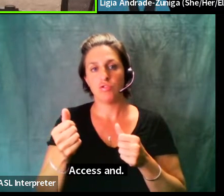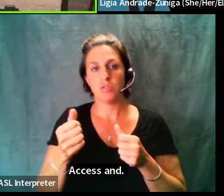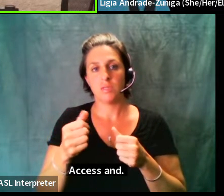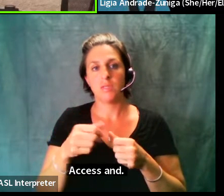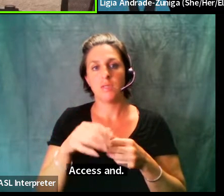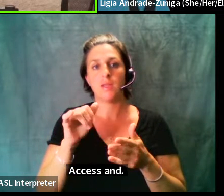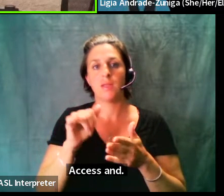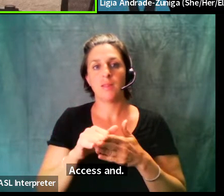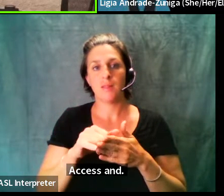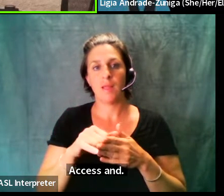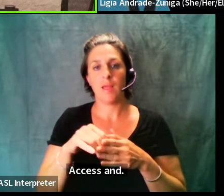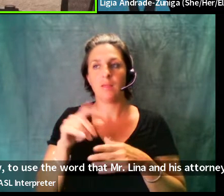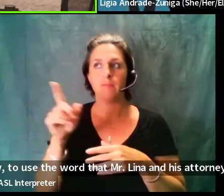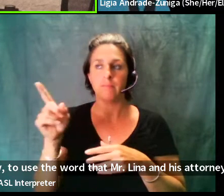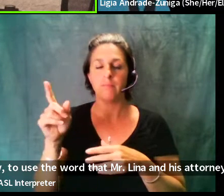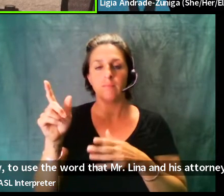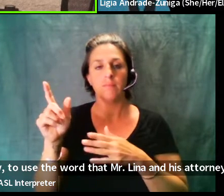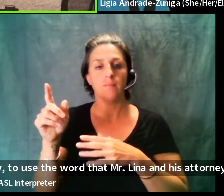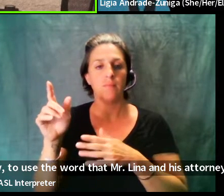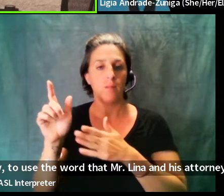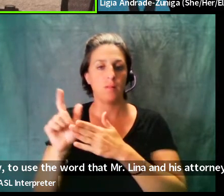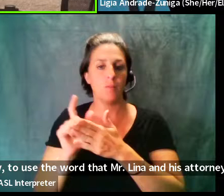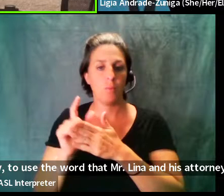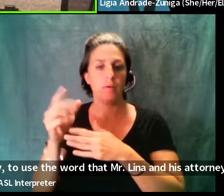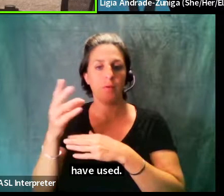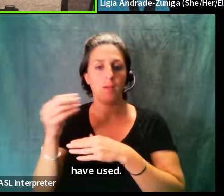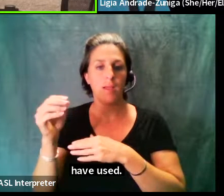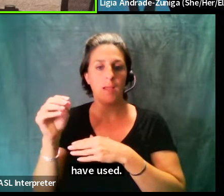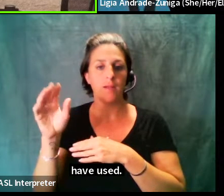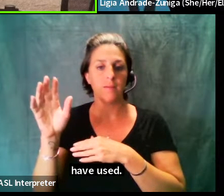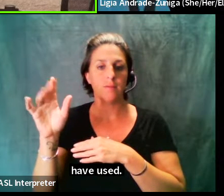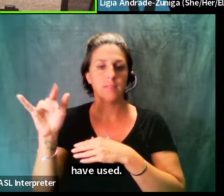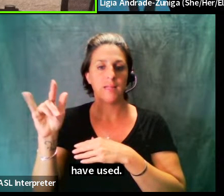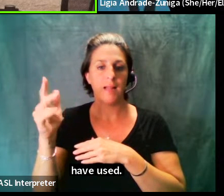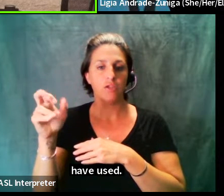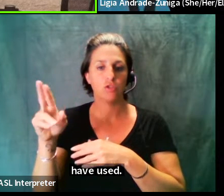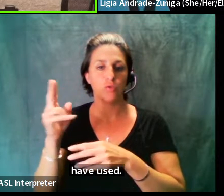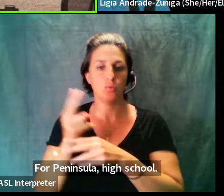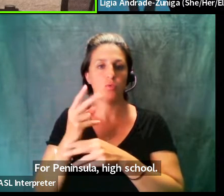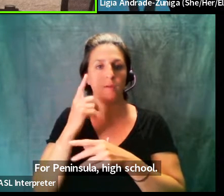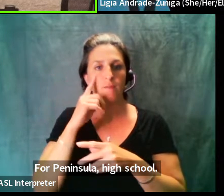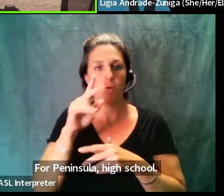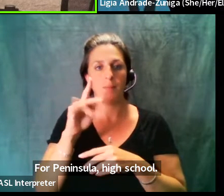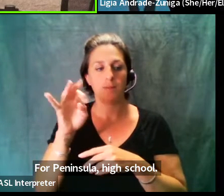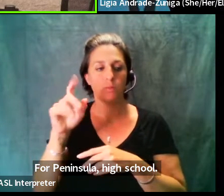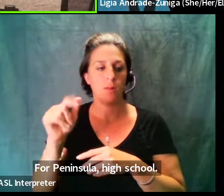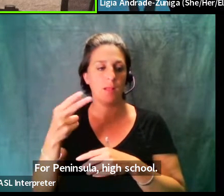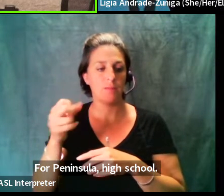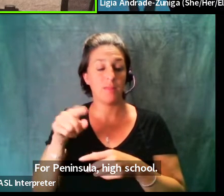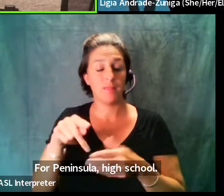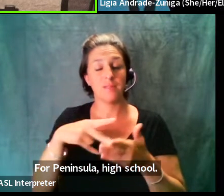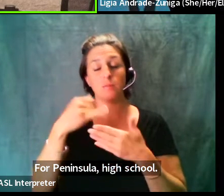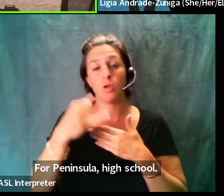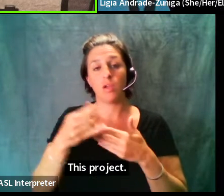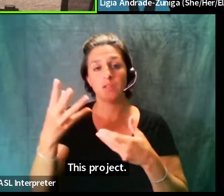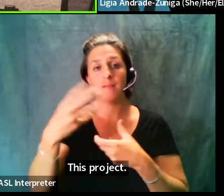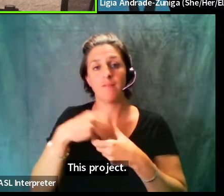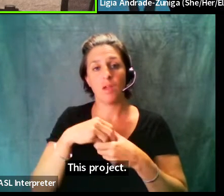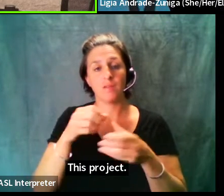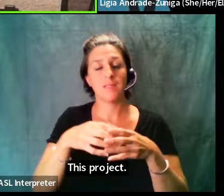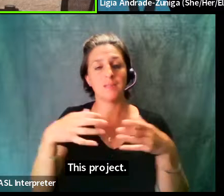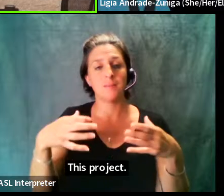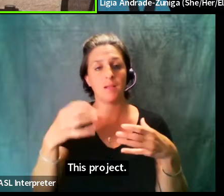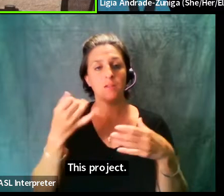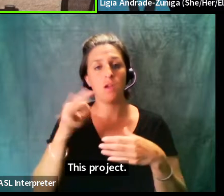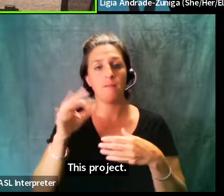and his attorneys have used, for Peninsula High School. This project involves the expansion of the